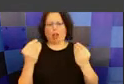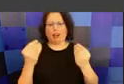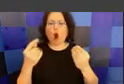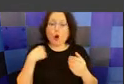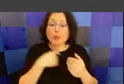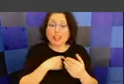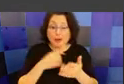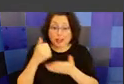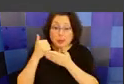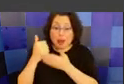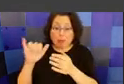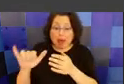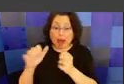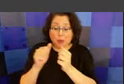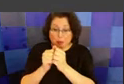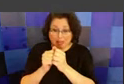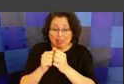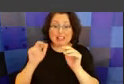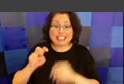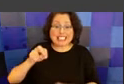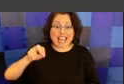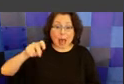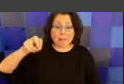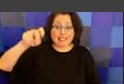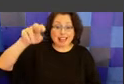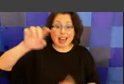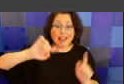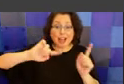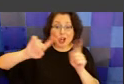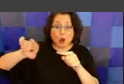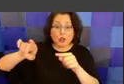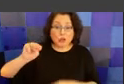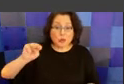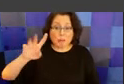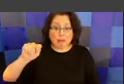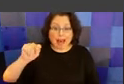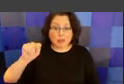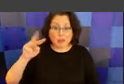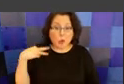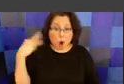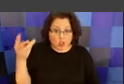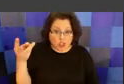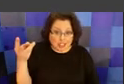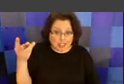And Sheen, if you want to unmute as well, you're welcome to.